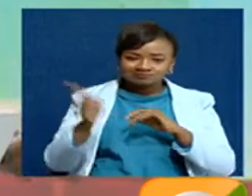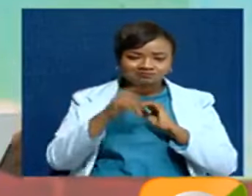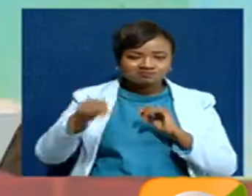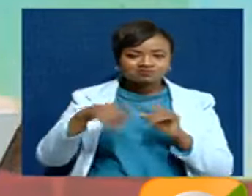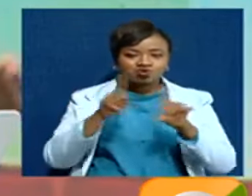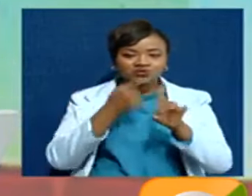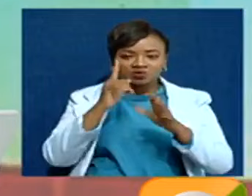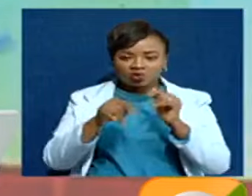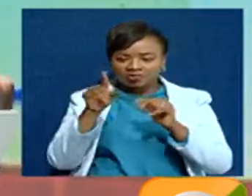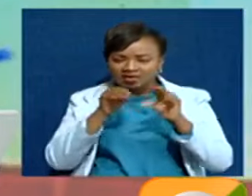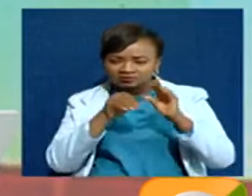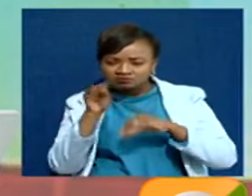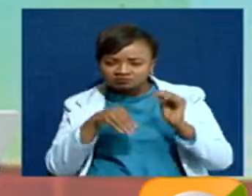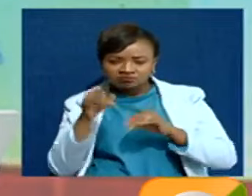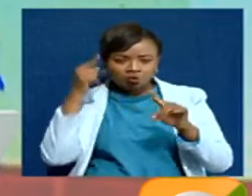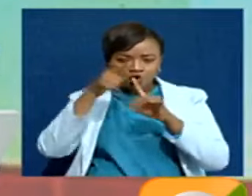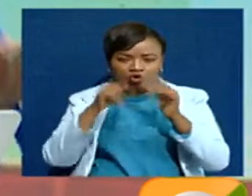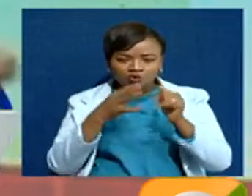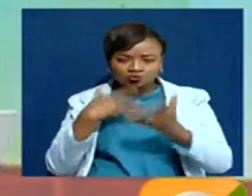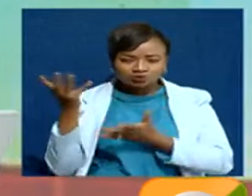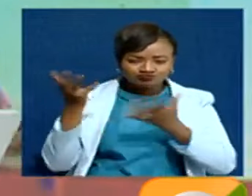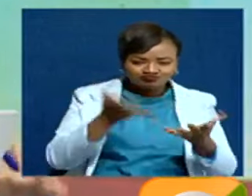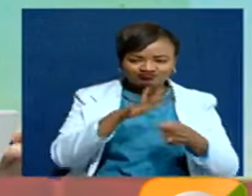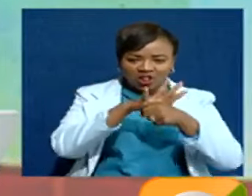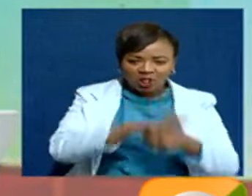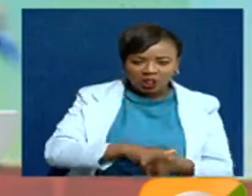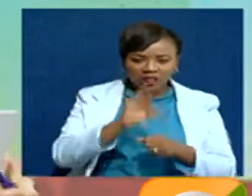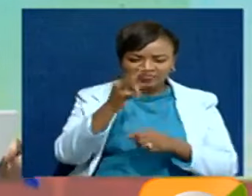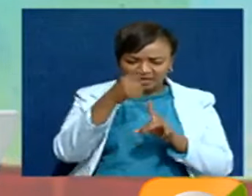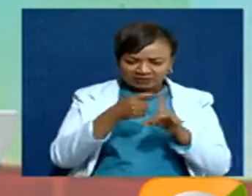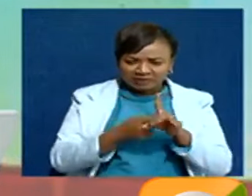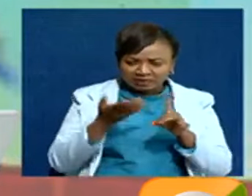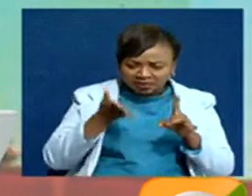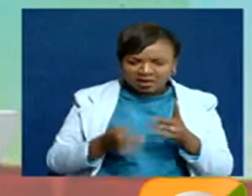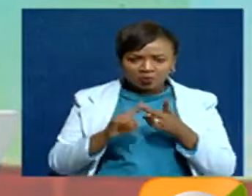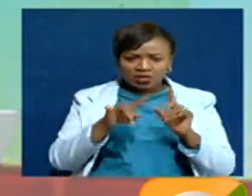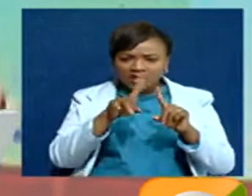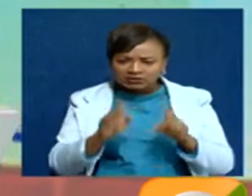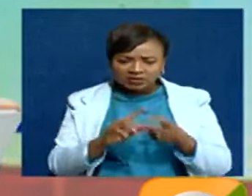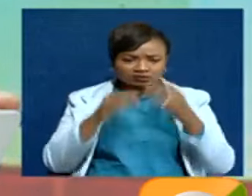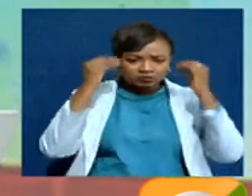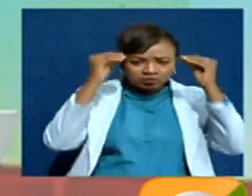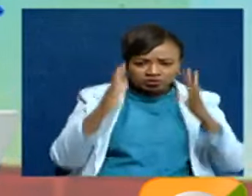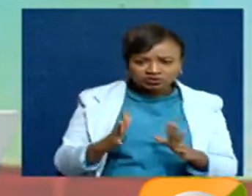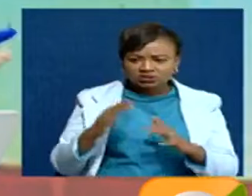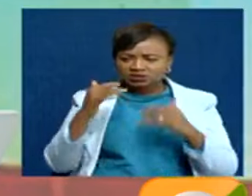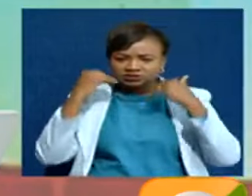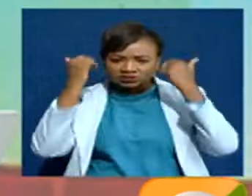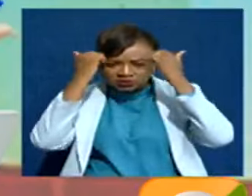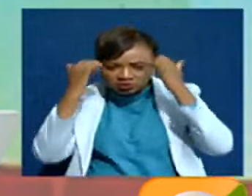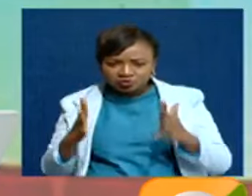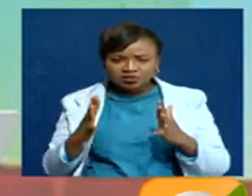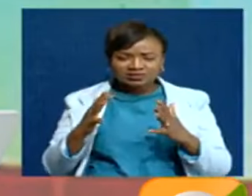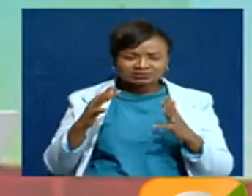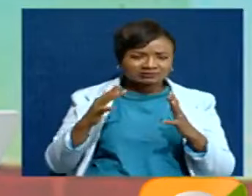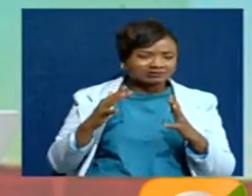of malice. You're doing it at a time to inflict the maximum pain. It's a third term. Exams are coming. Parents are worried. Students are worried. What would you say to that